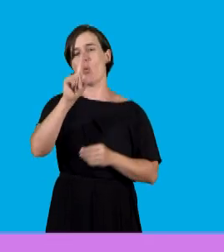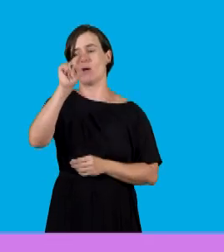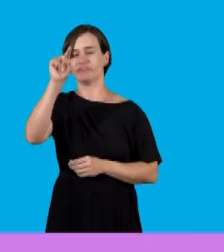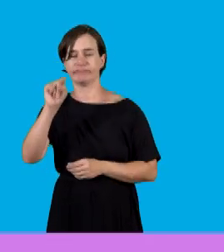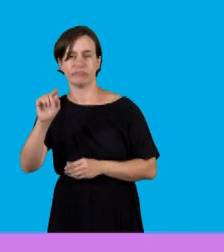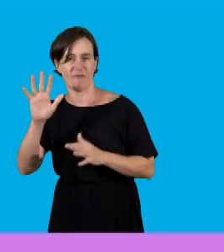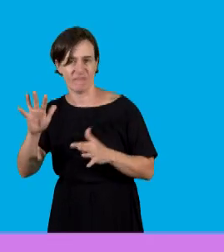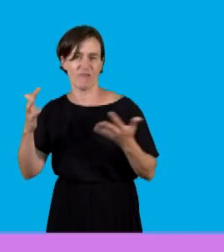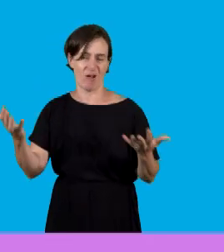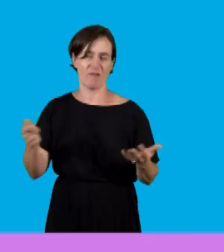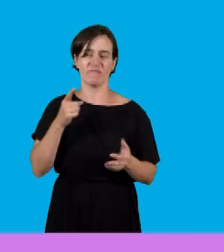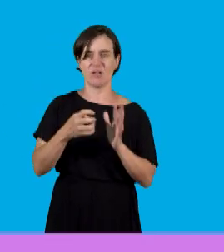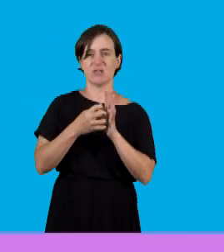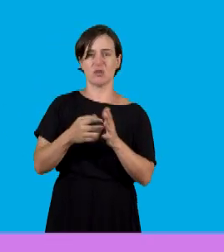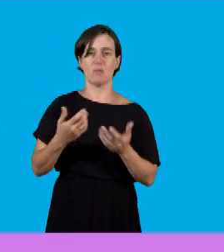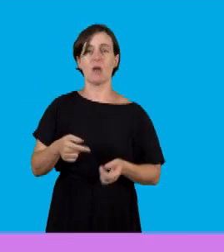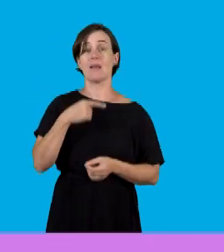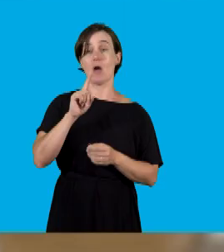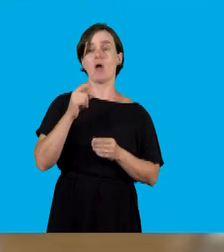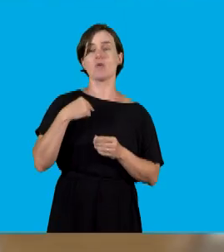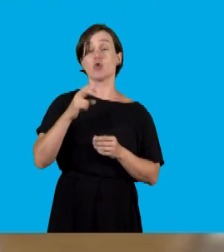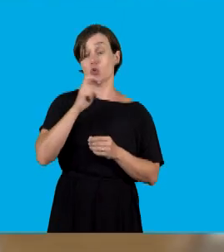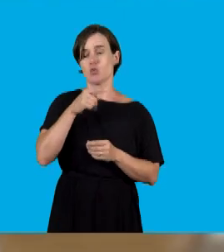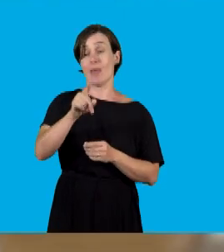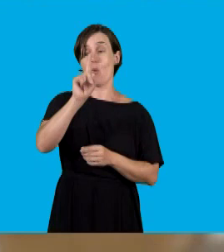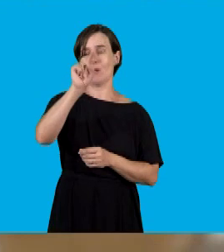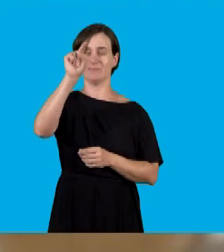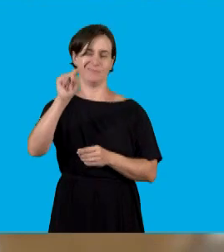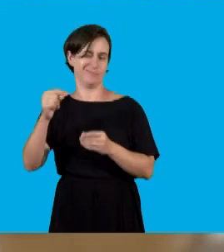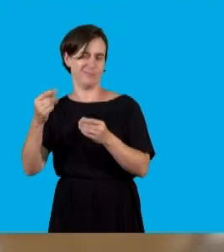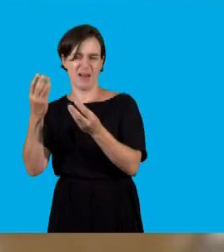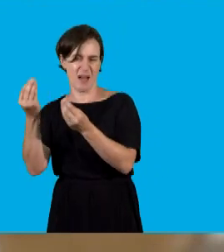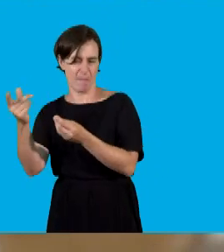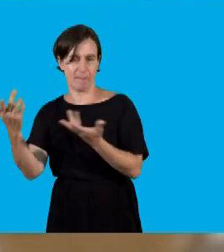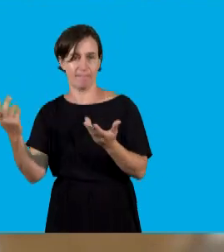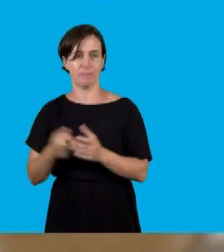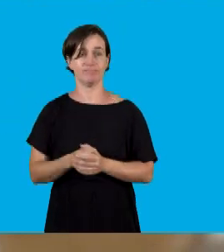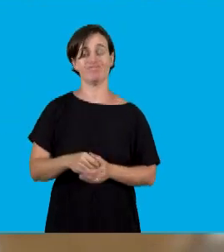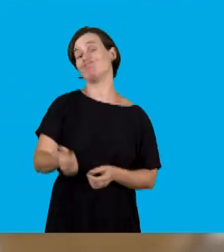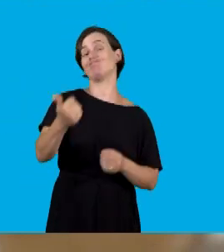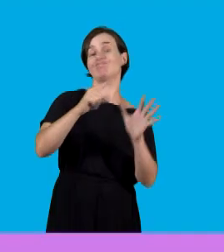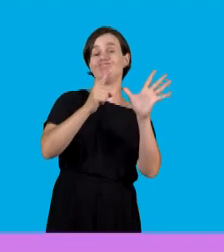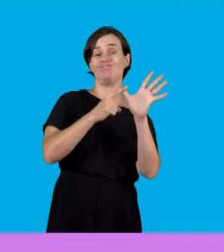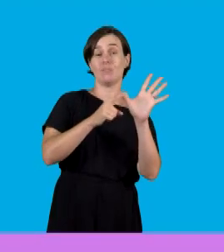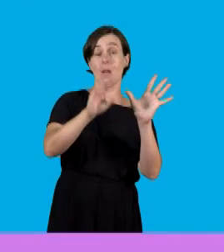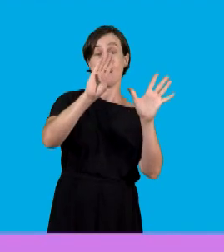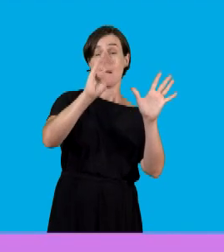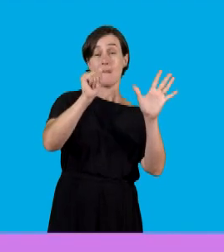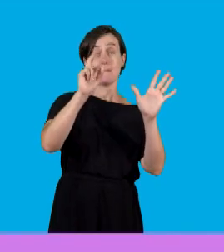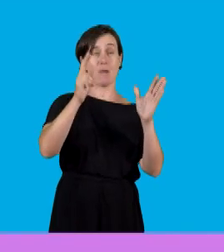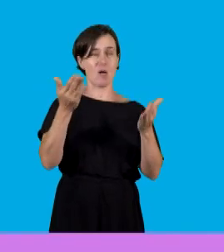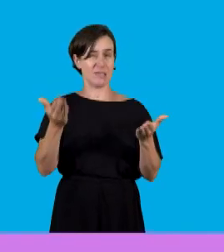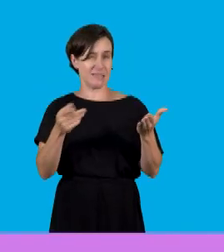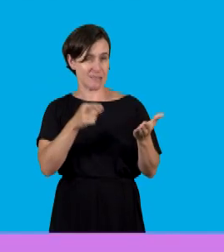1:5. Normally we represent it as a unit ratio where it's 1:something all the time. Then we have a bar scale. A bar scale is a